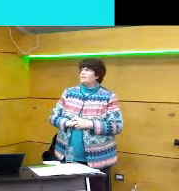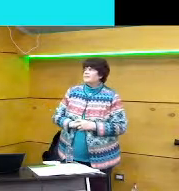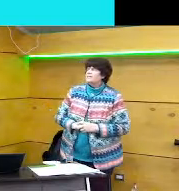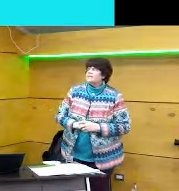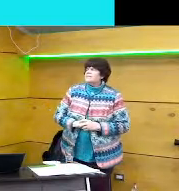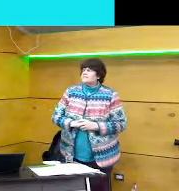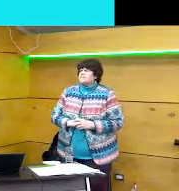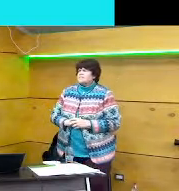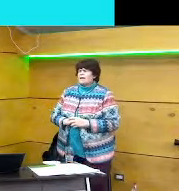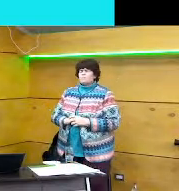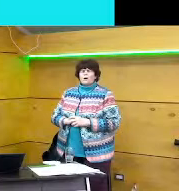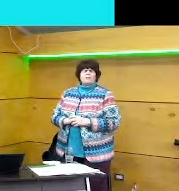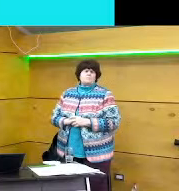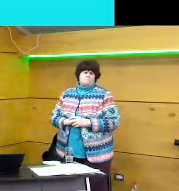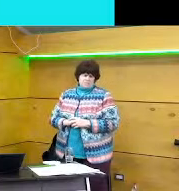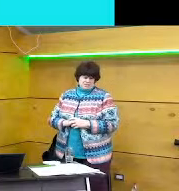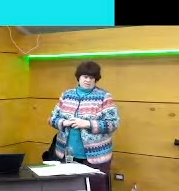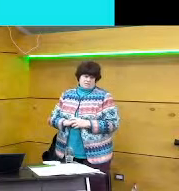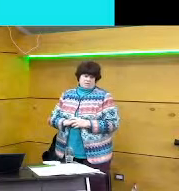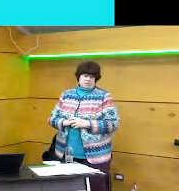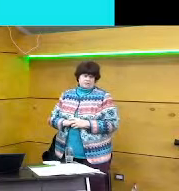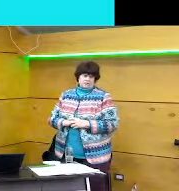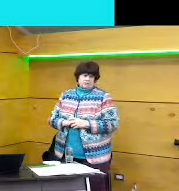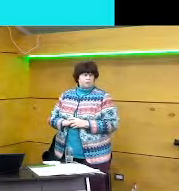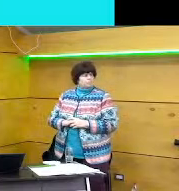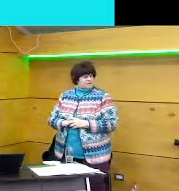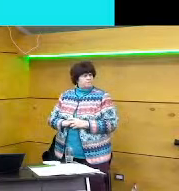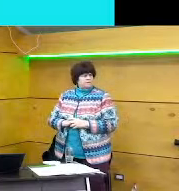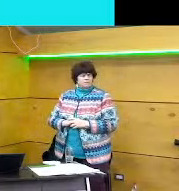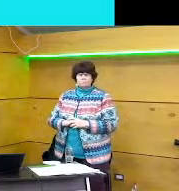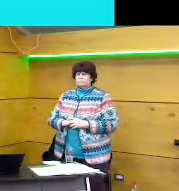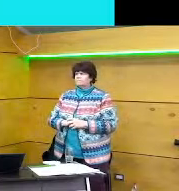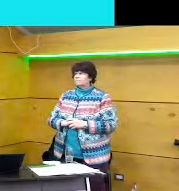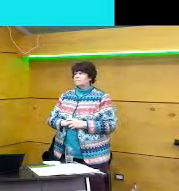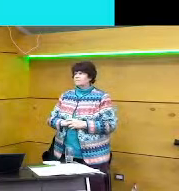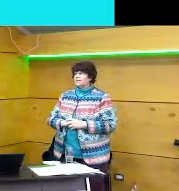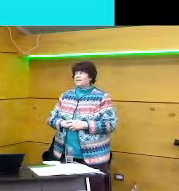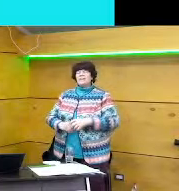say, stop calling me your baby.